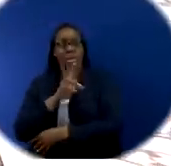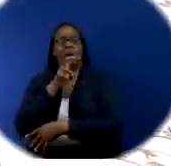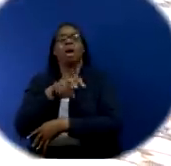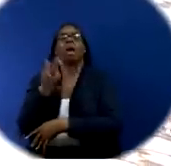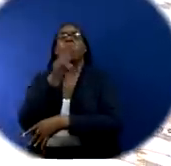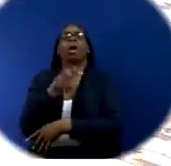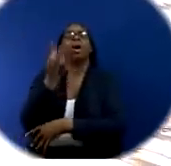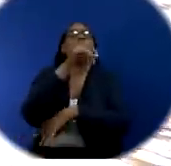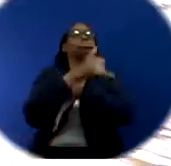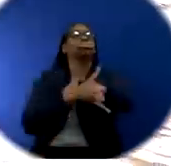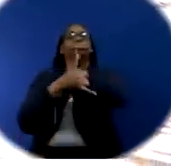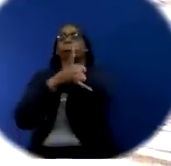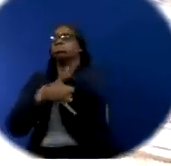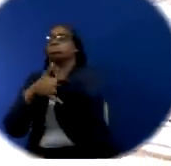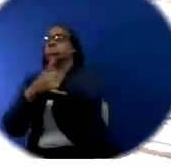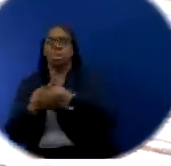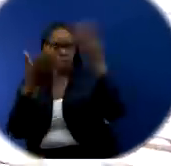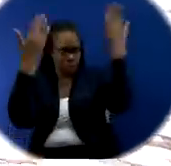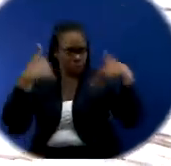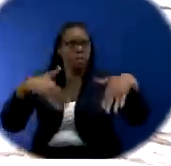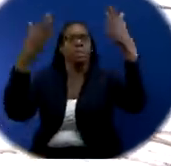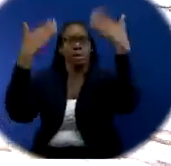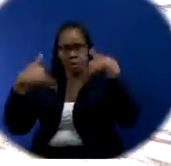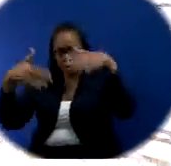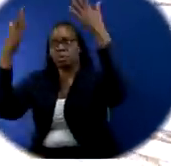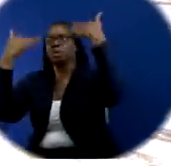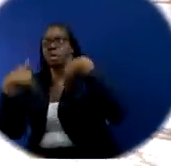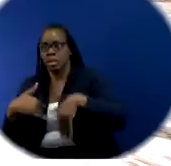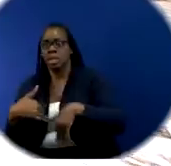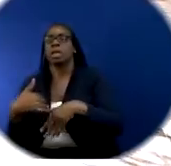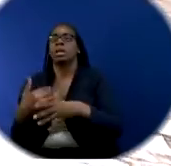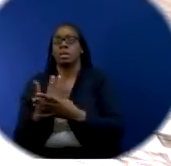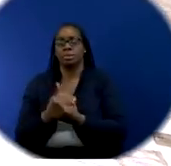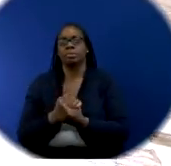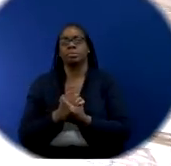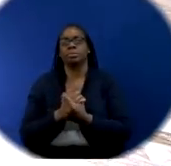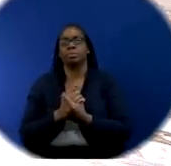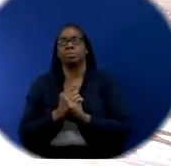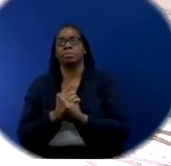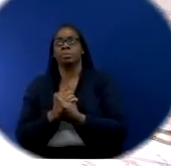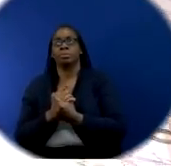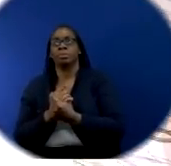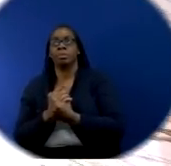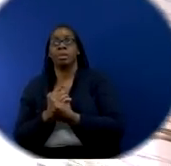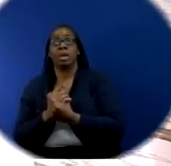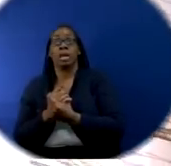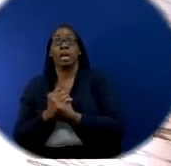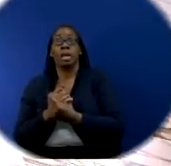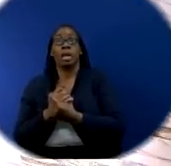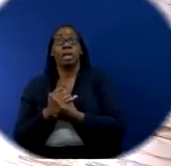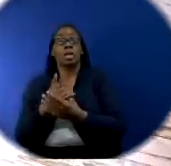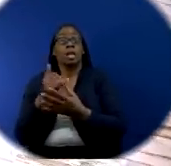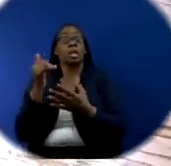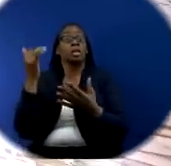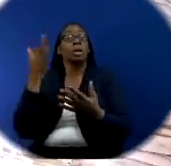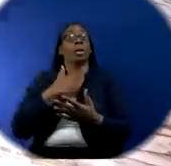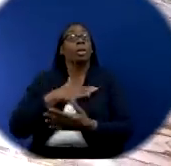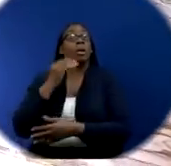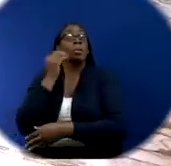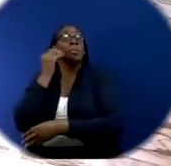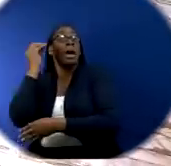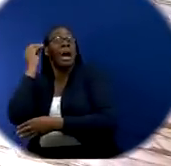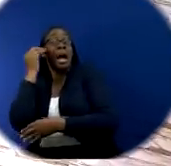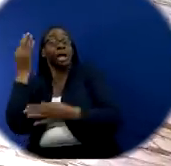and country lanes and compel them to come in so that my house will